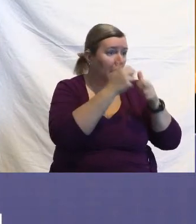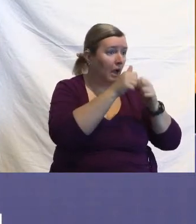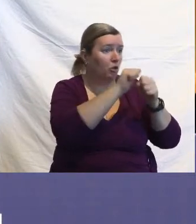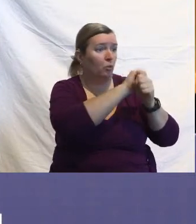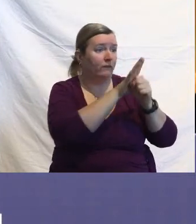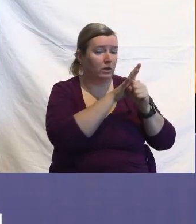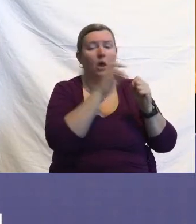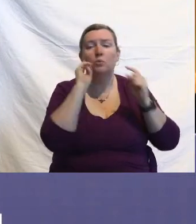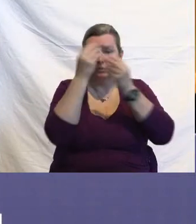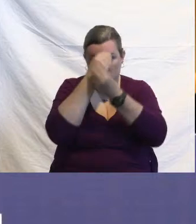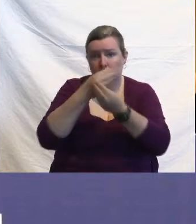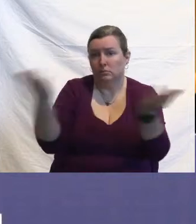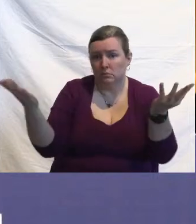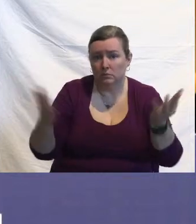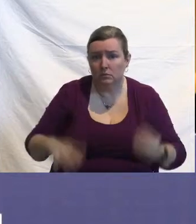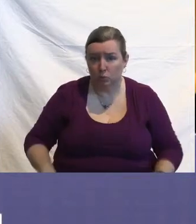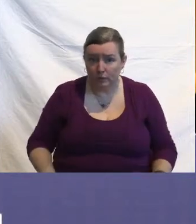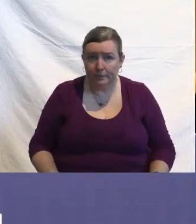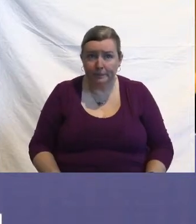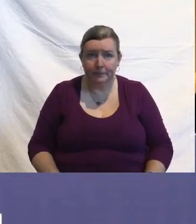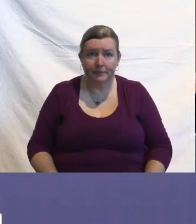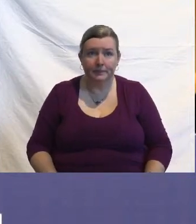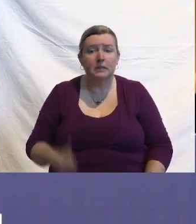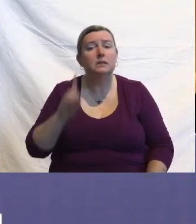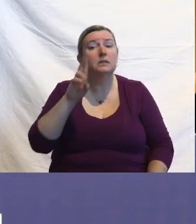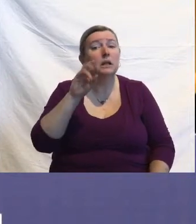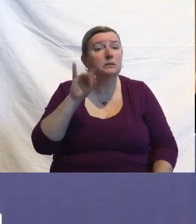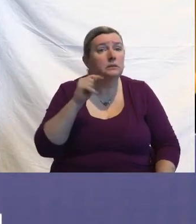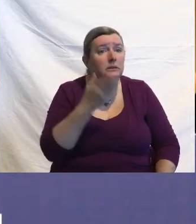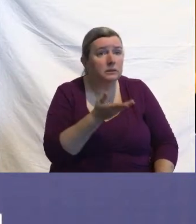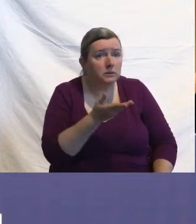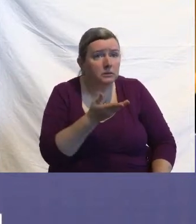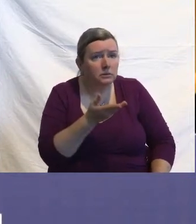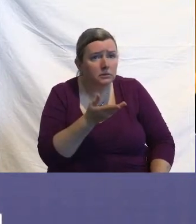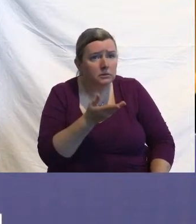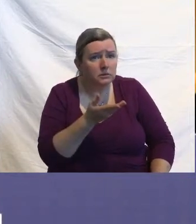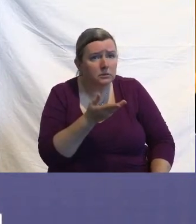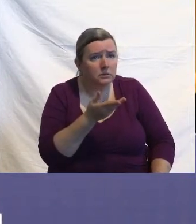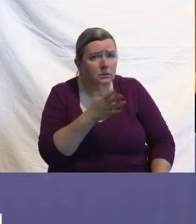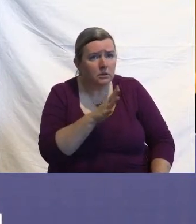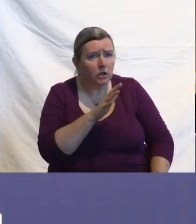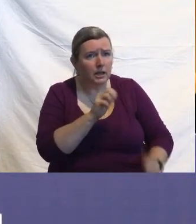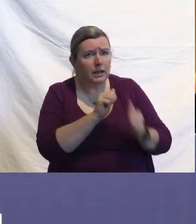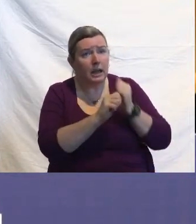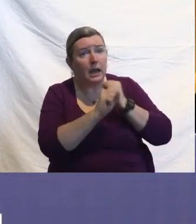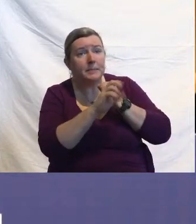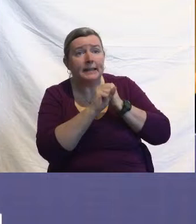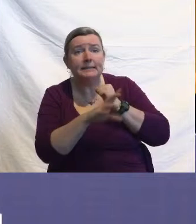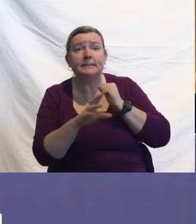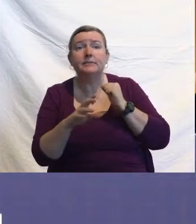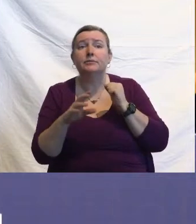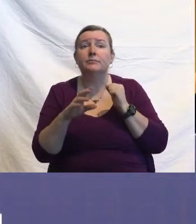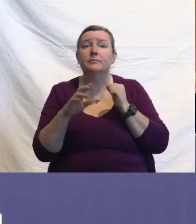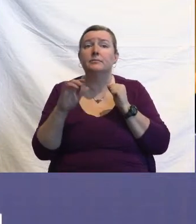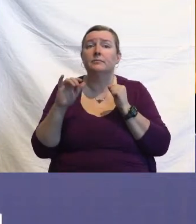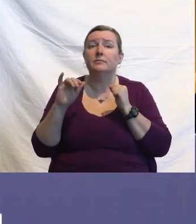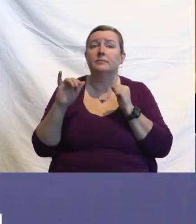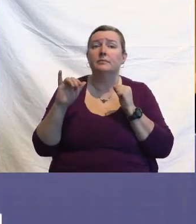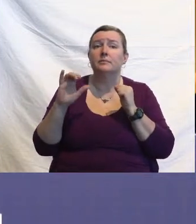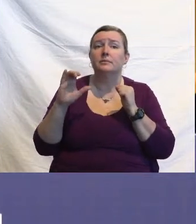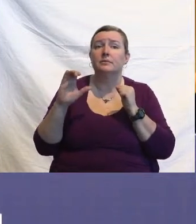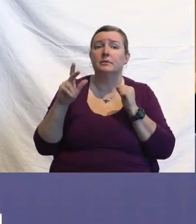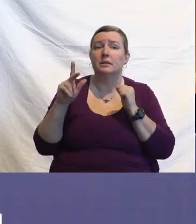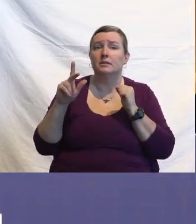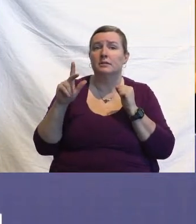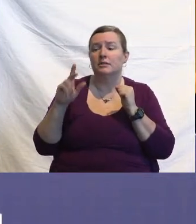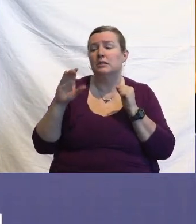Dustin, good afternoon. Good afternoon. Your campaign put out a memo this morning saying Jack Ciattarelli should concede and that failure to do so is